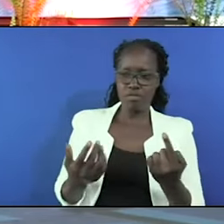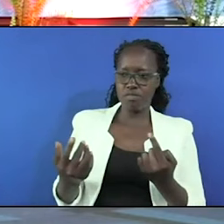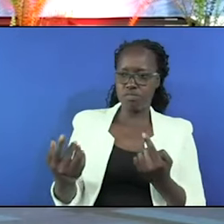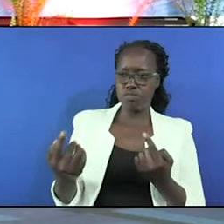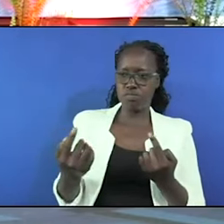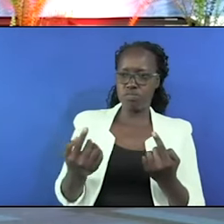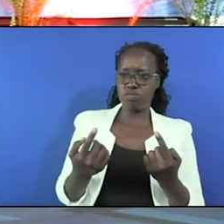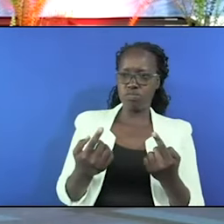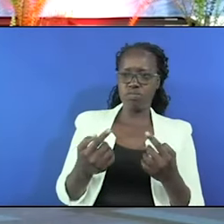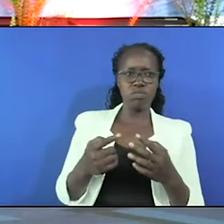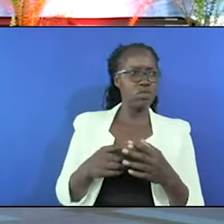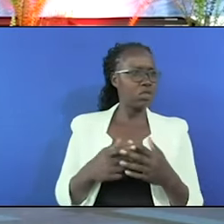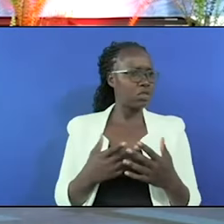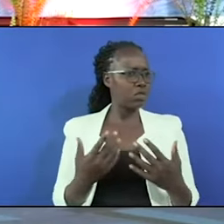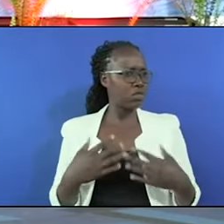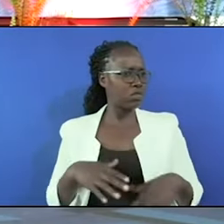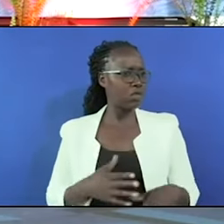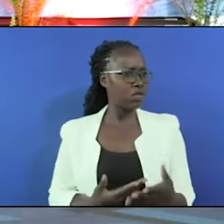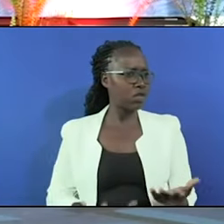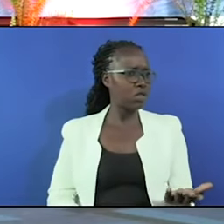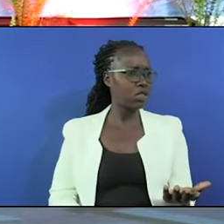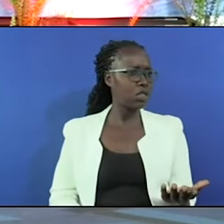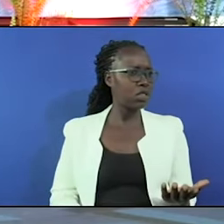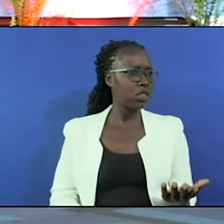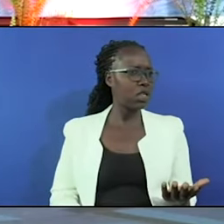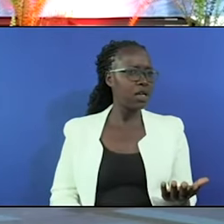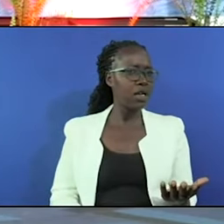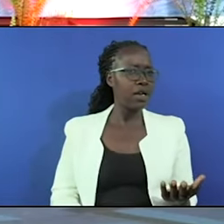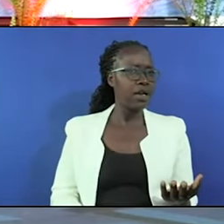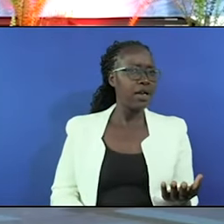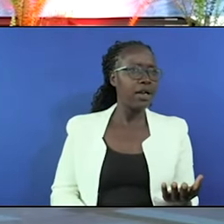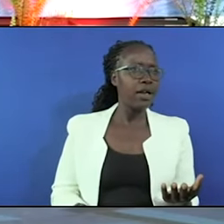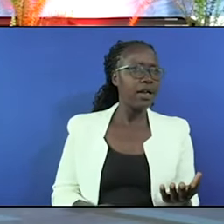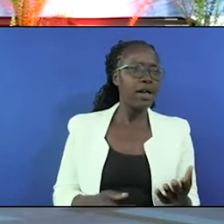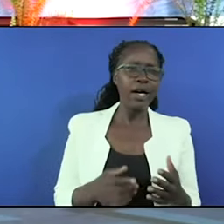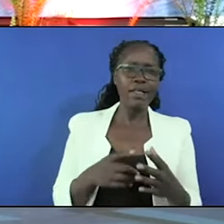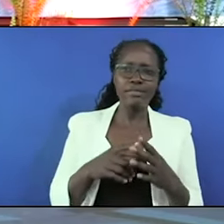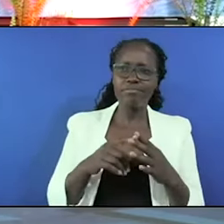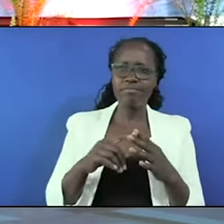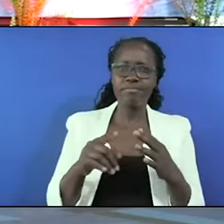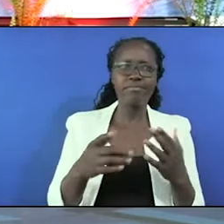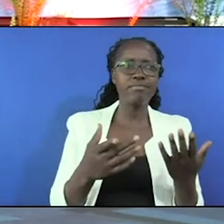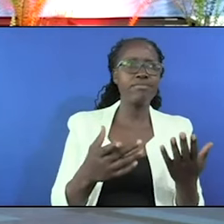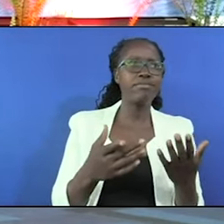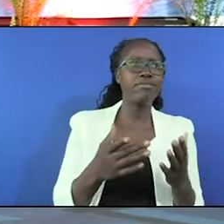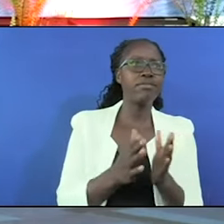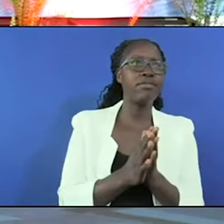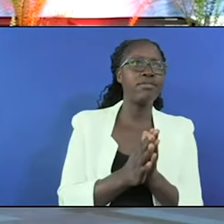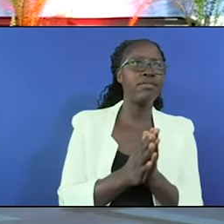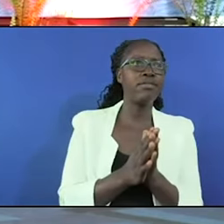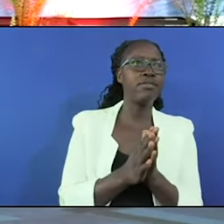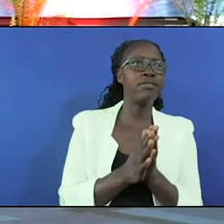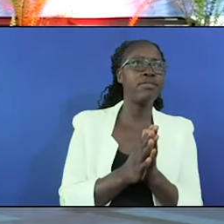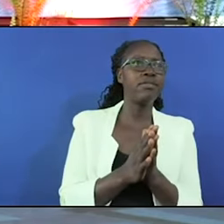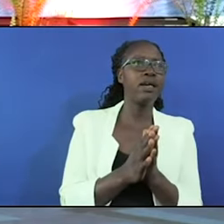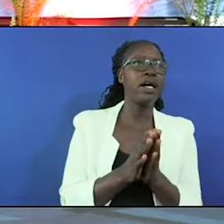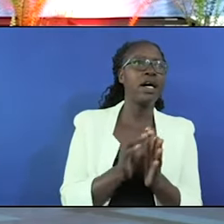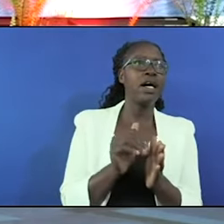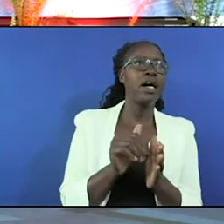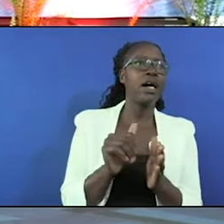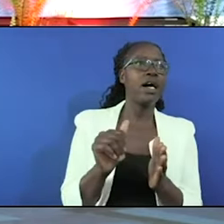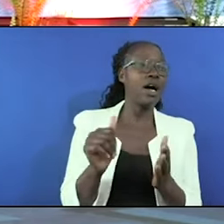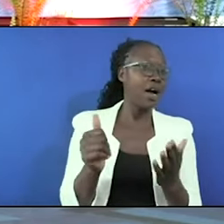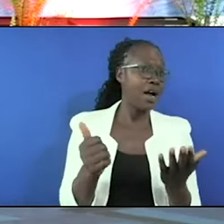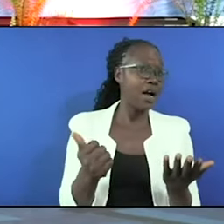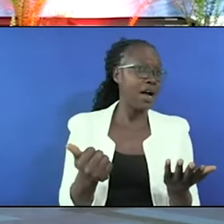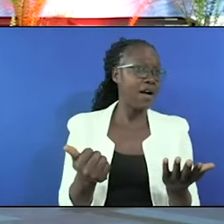unscathed. Yeah? Elder Steve, unscathed. And then, you know, people were saying, "Ah, muntu atoka hapa kweli?